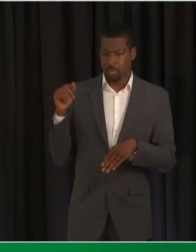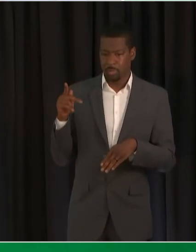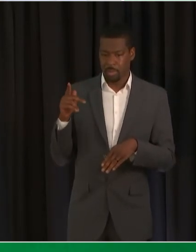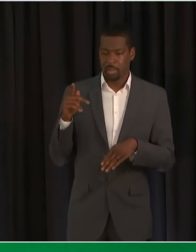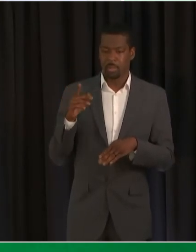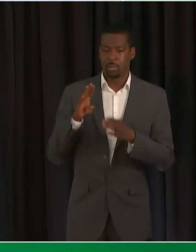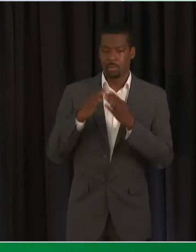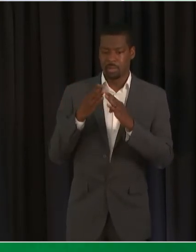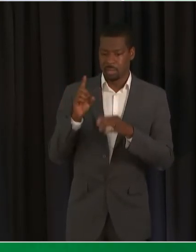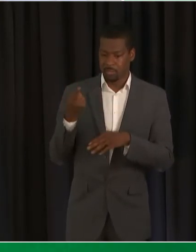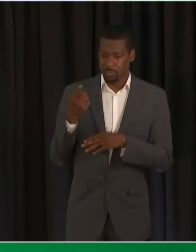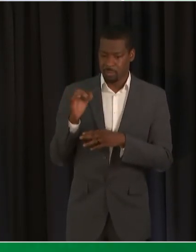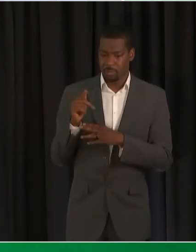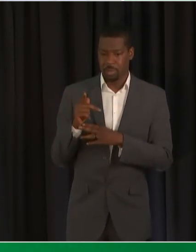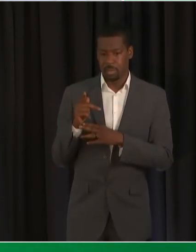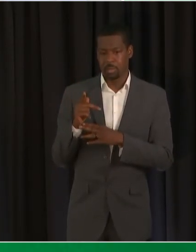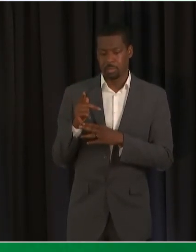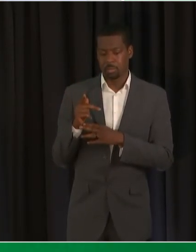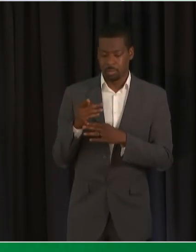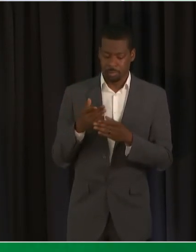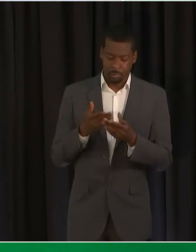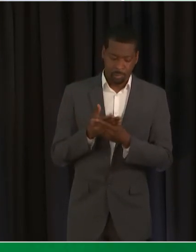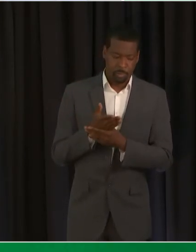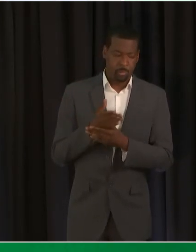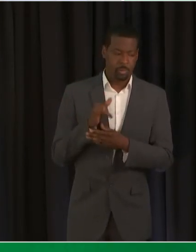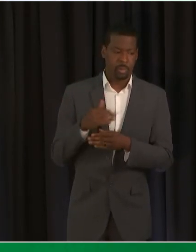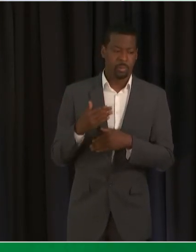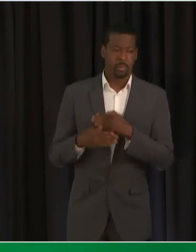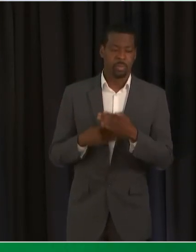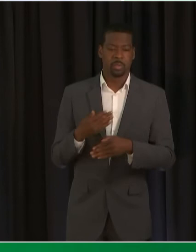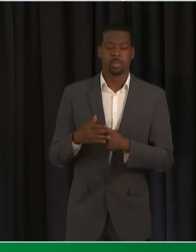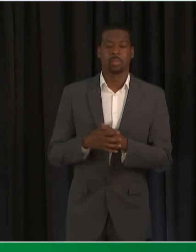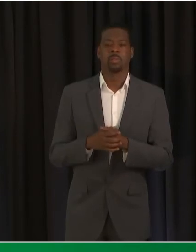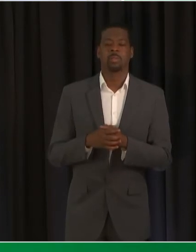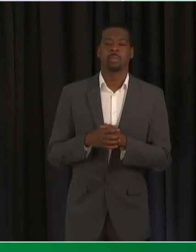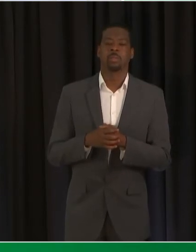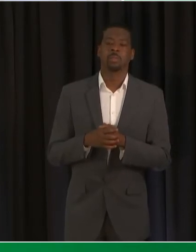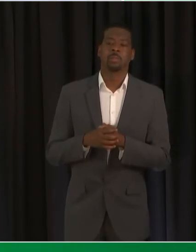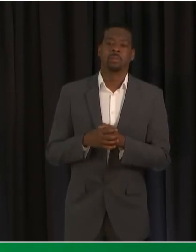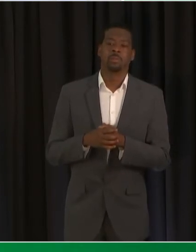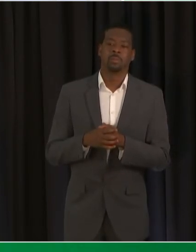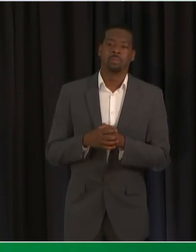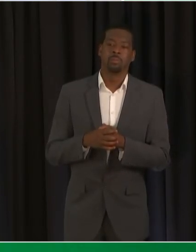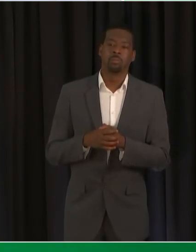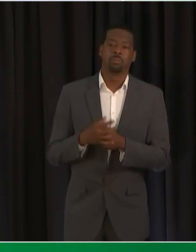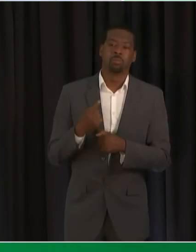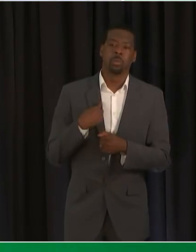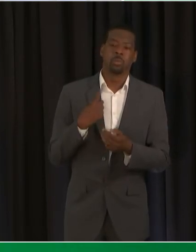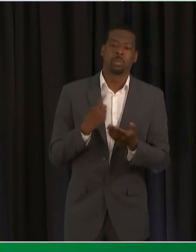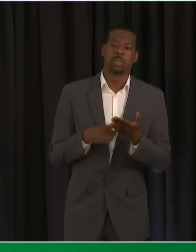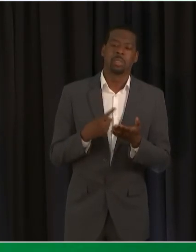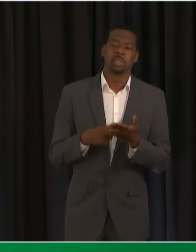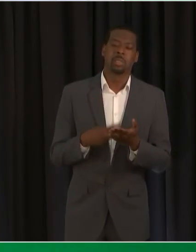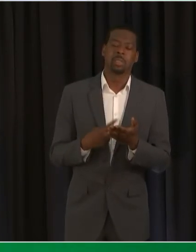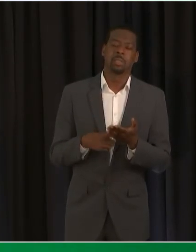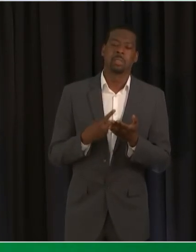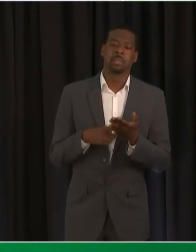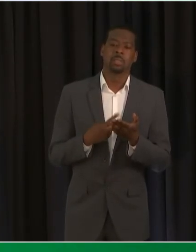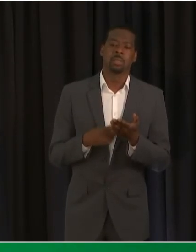or City First, and you can, get through the process. Yep. Now, one of the things that, we were talking in the back,